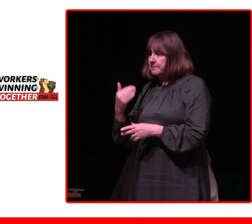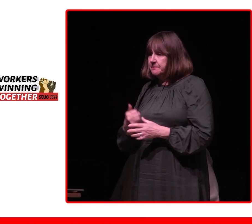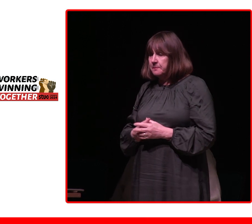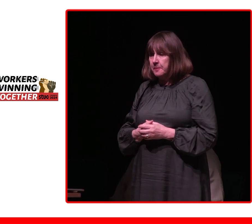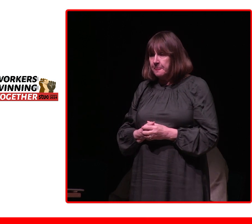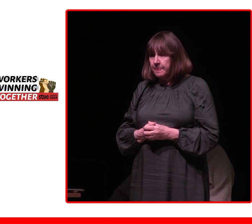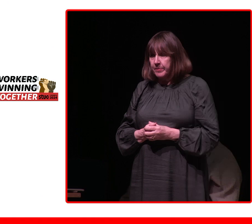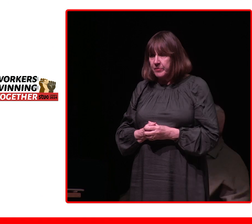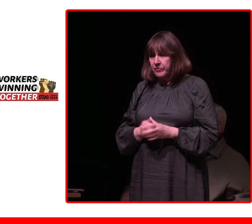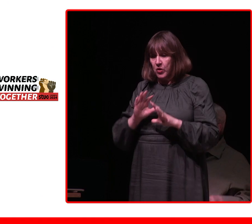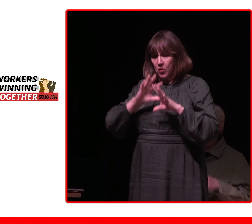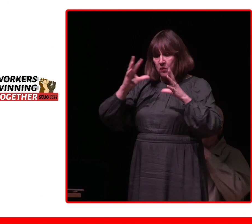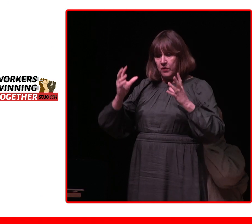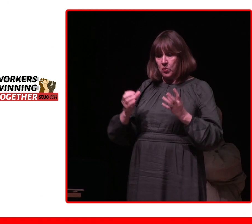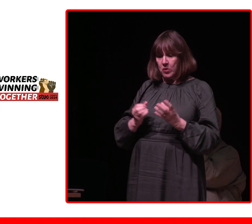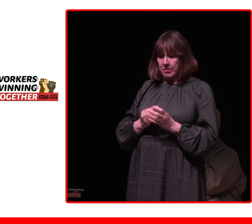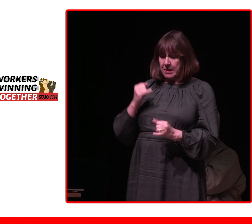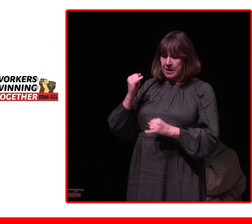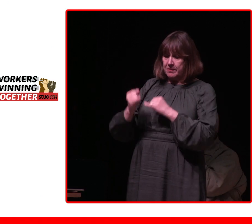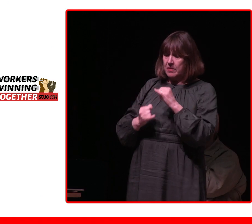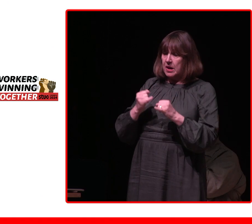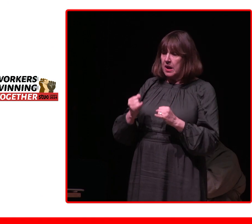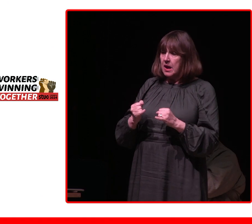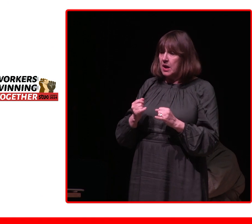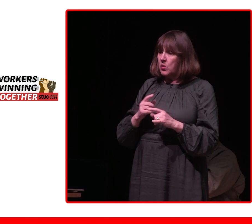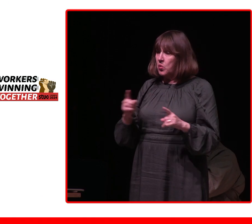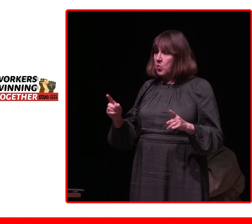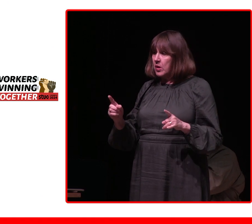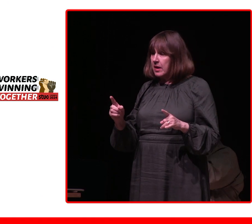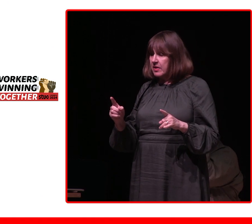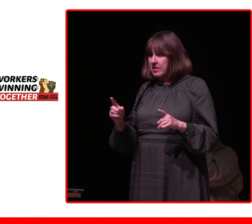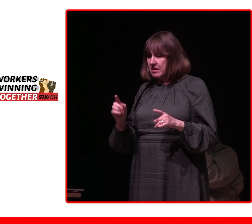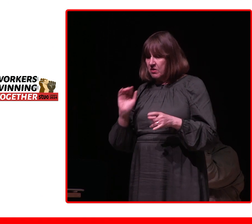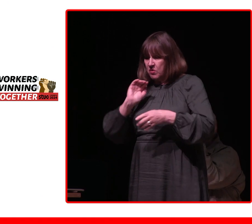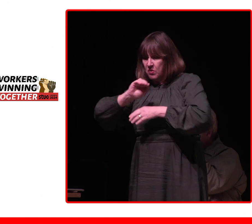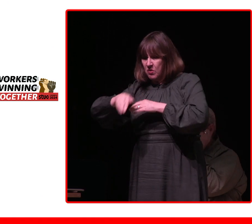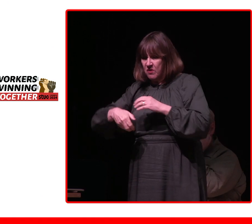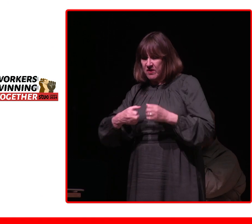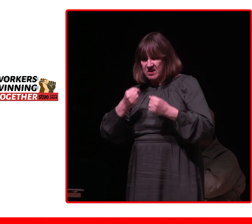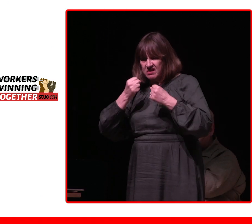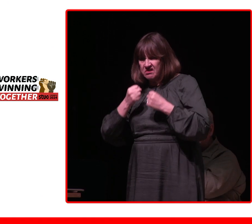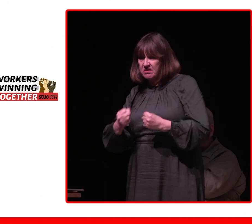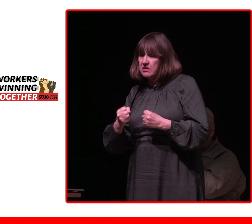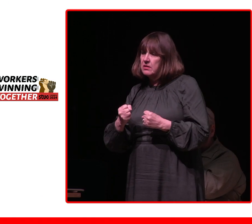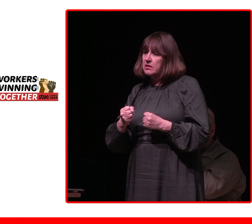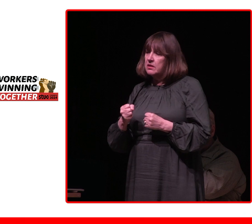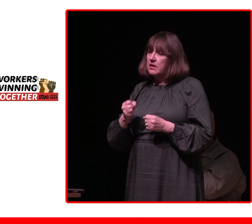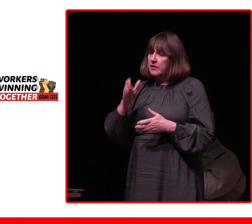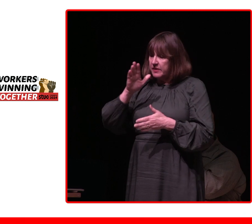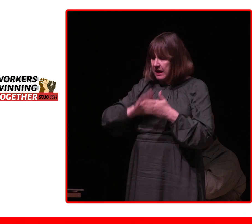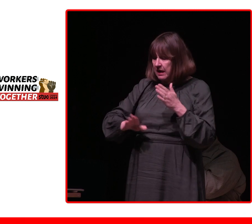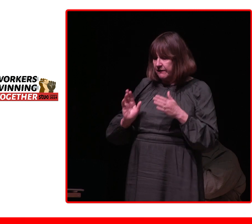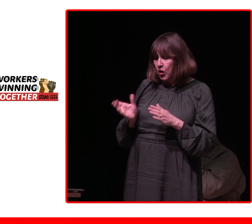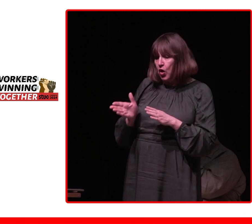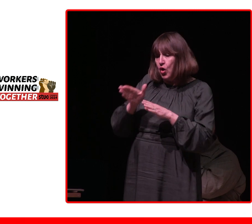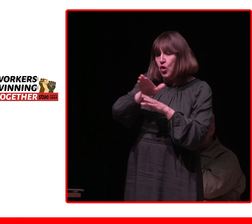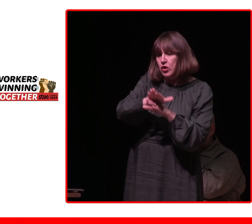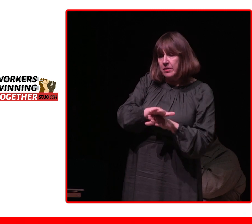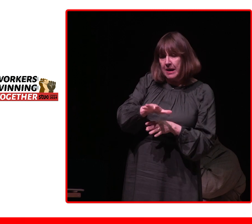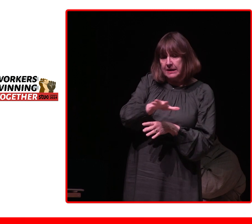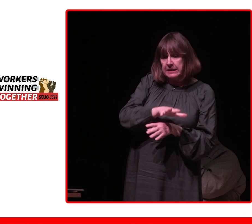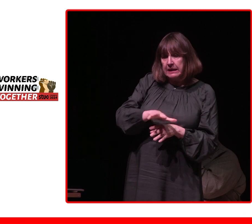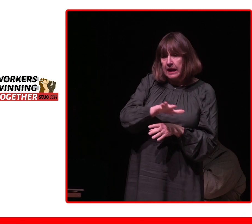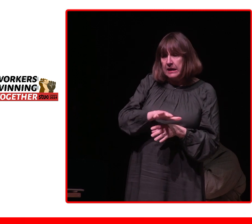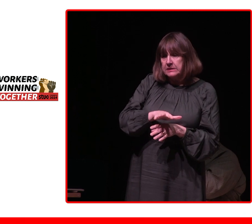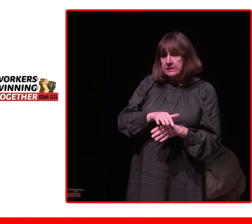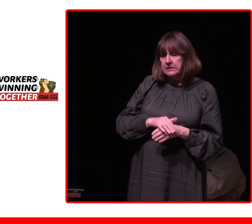The overwhelming blame lies with the numerous Zionist regimes who have occupied the land from the River Jordan to the Mediterranean